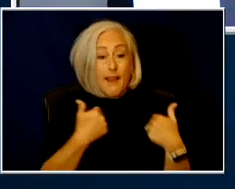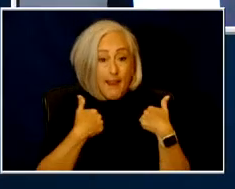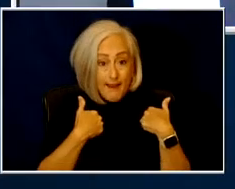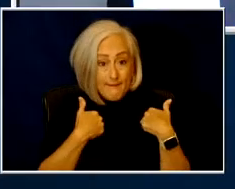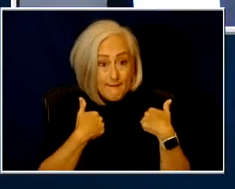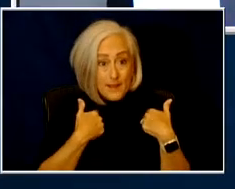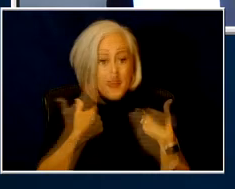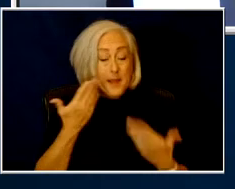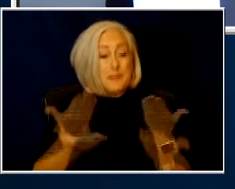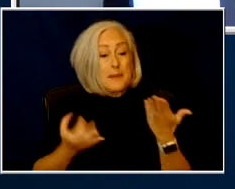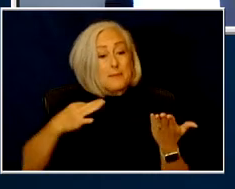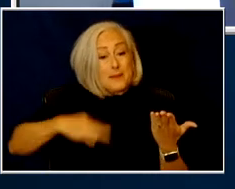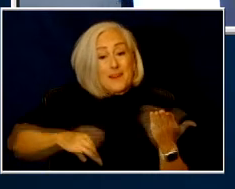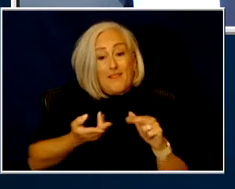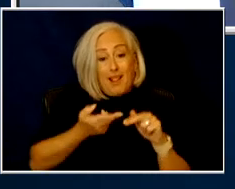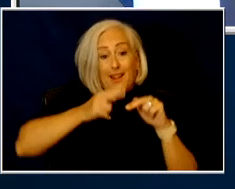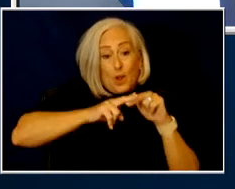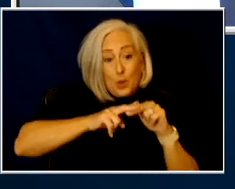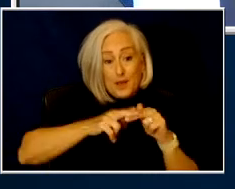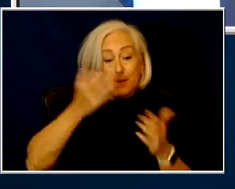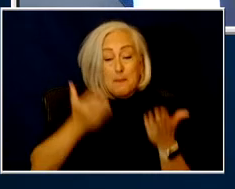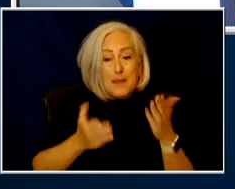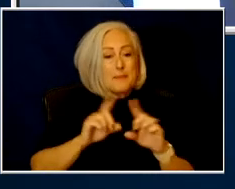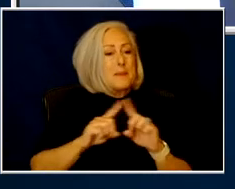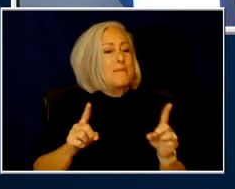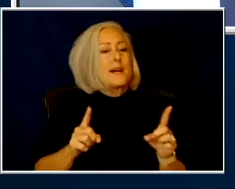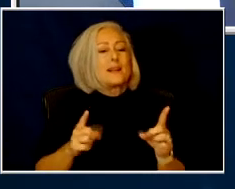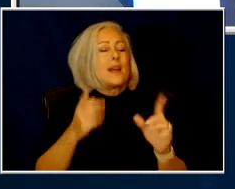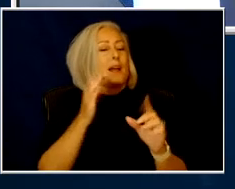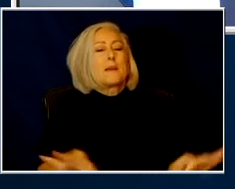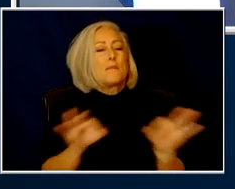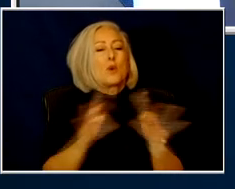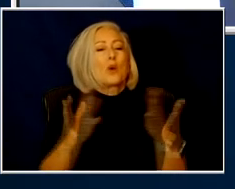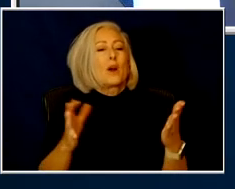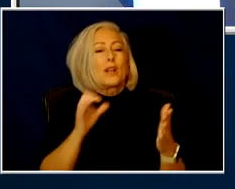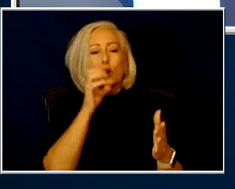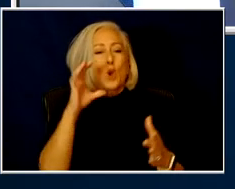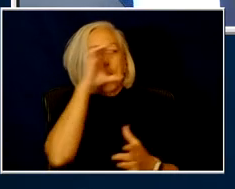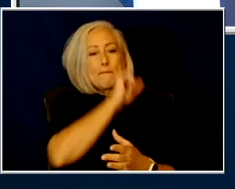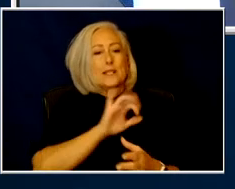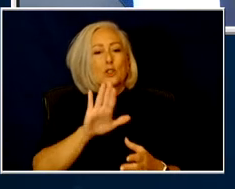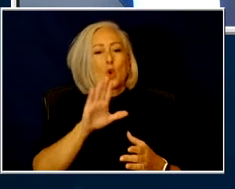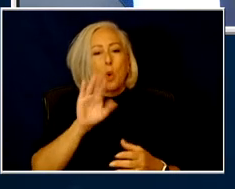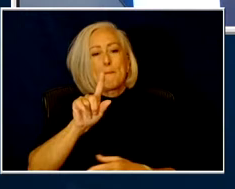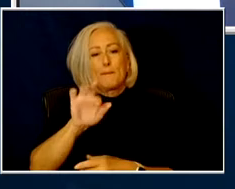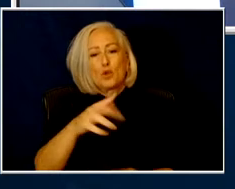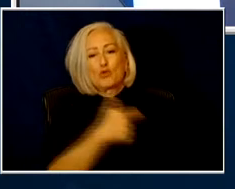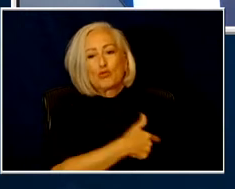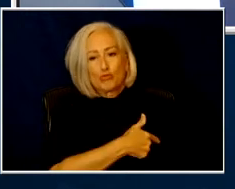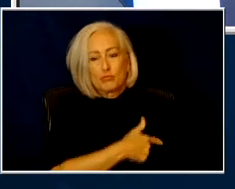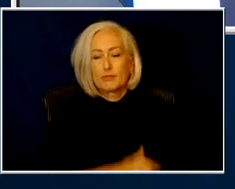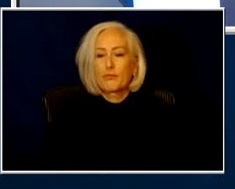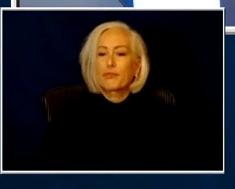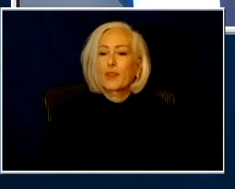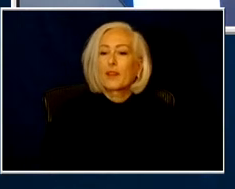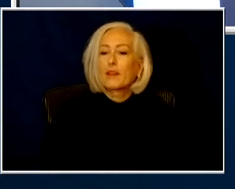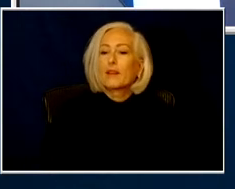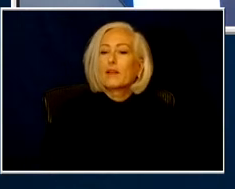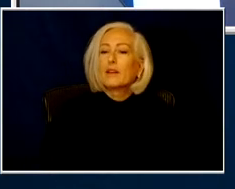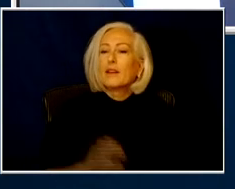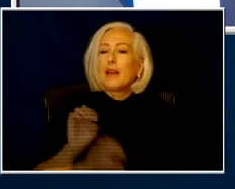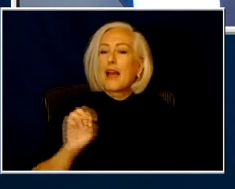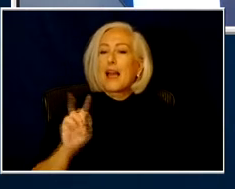absolutely agree I agree Dr Poland Janet wants to know what you think of every shelled injections for the